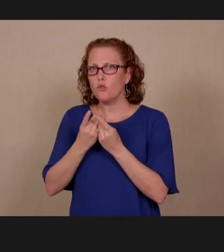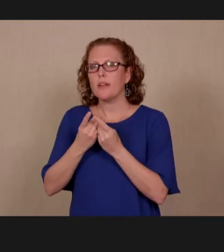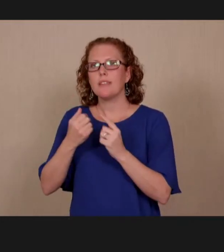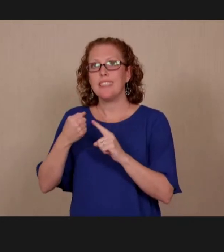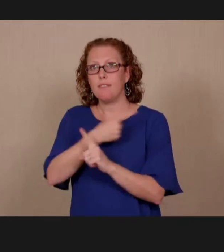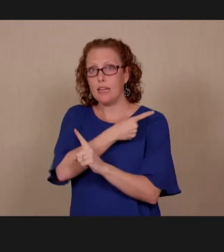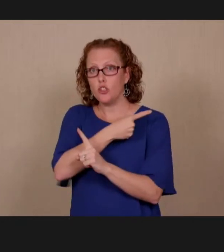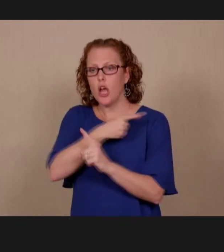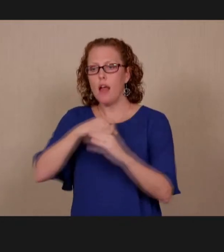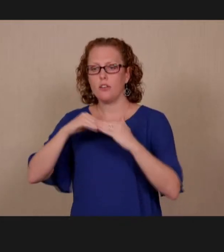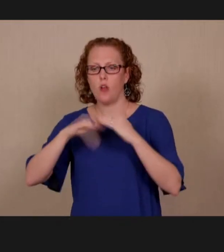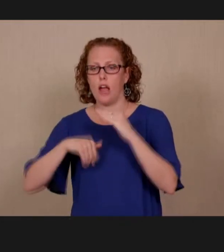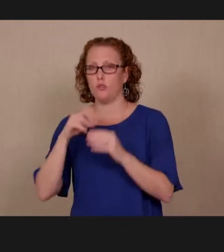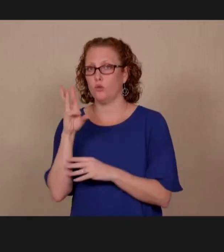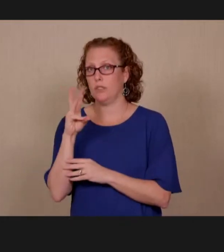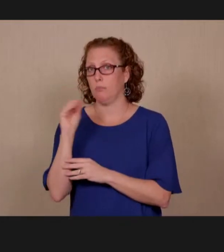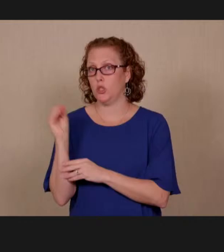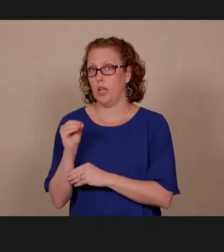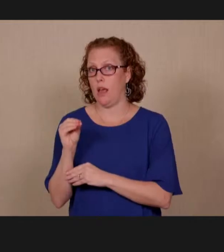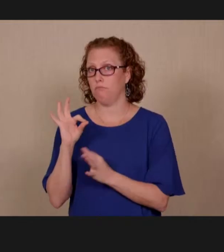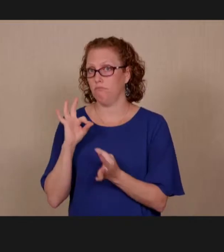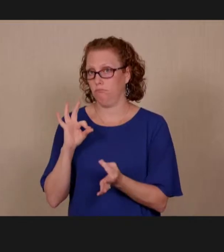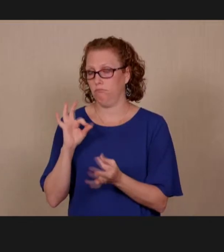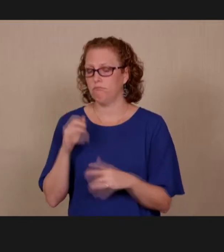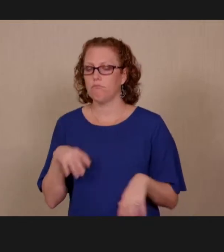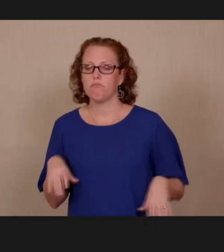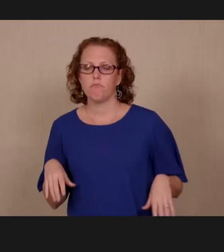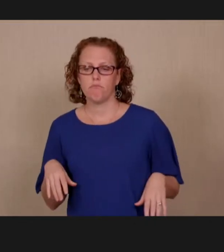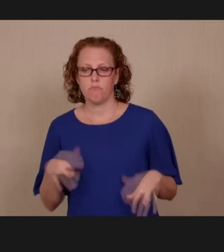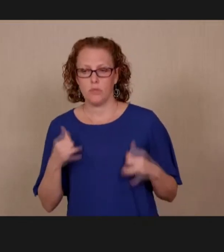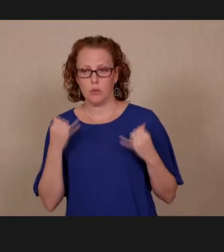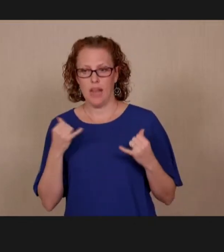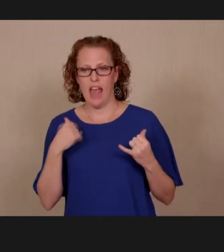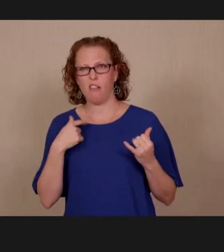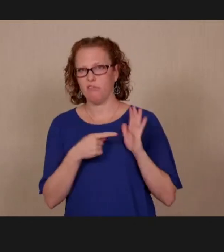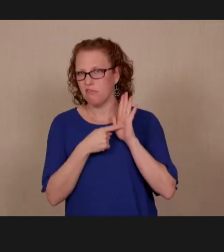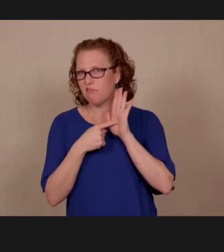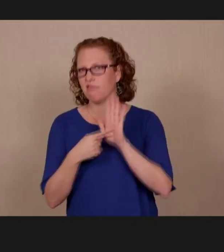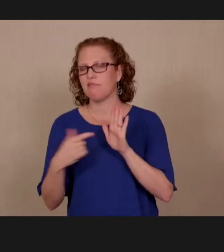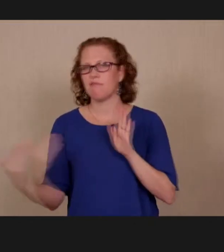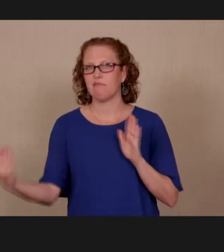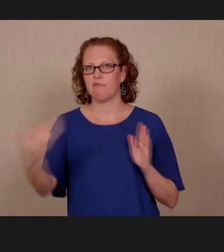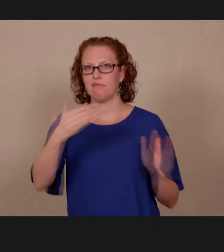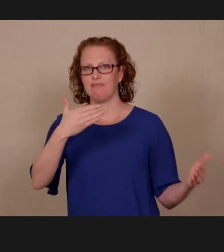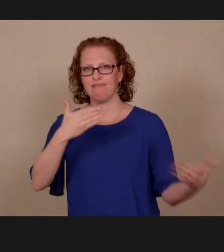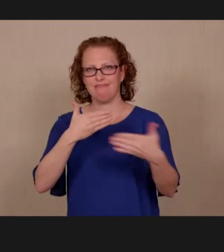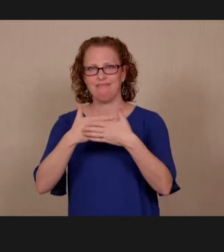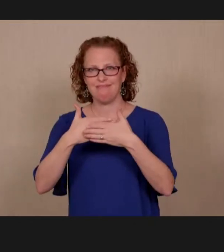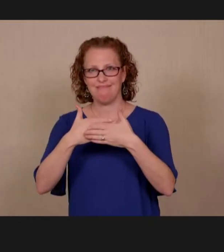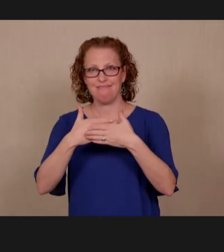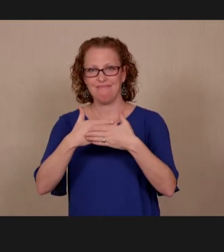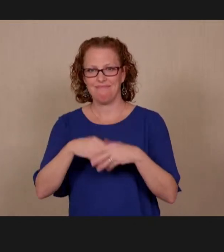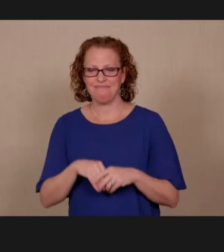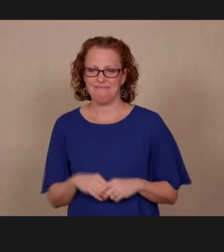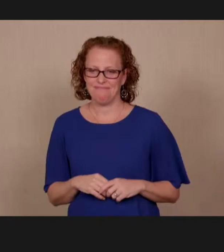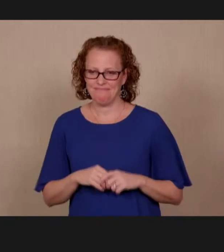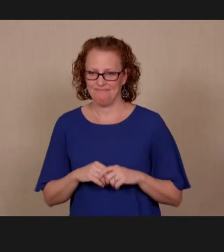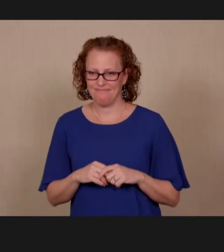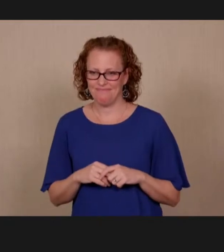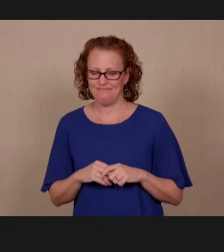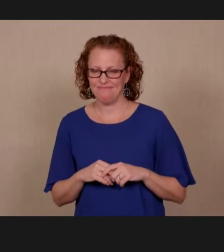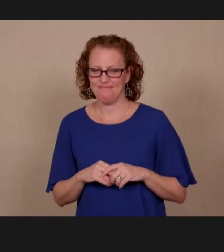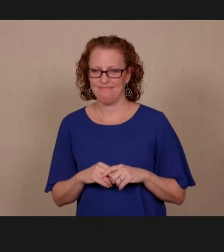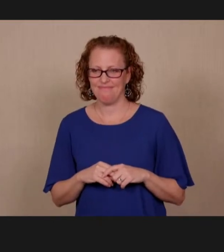6%. And so with that, I will switch over to Google Maps so you can see how that